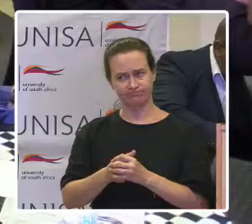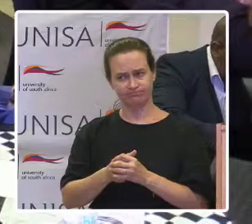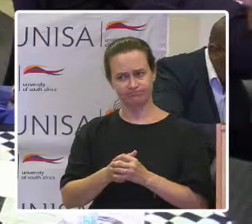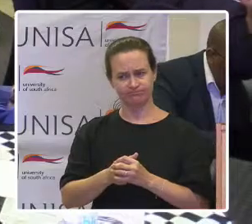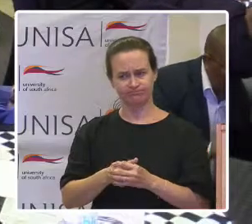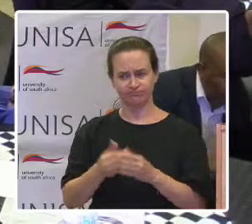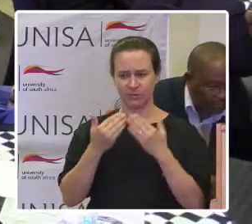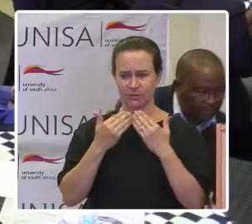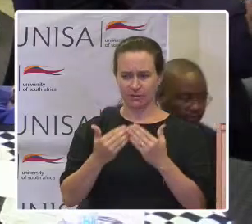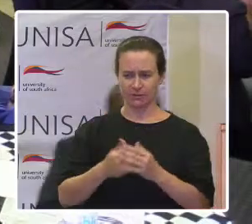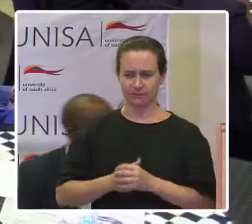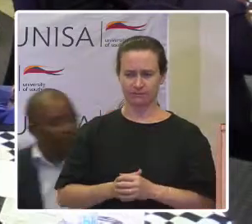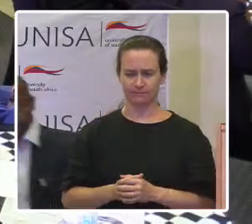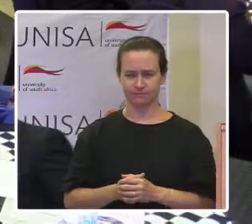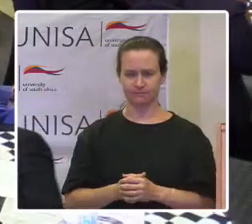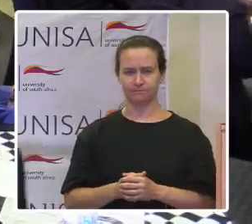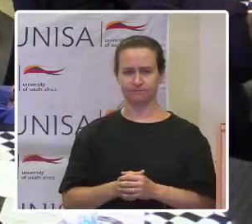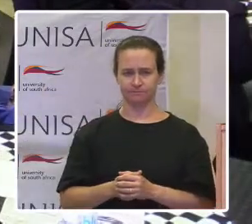you. Thanks.